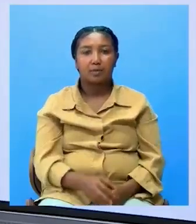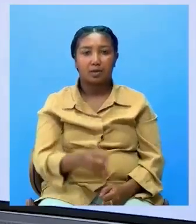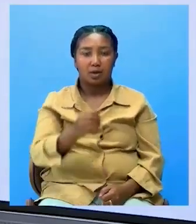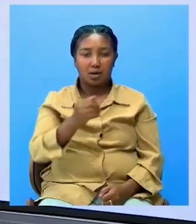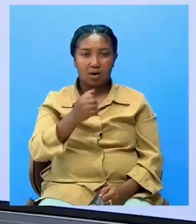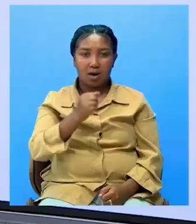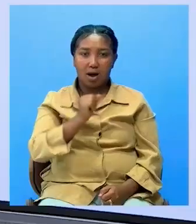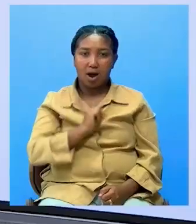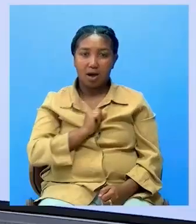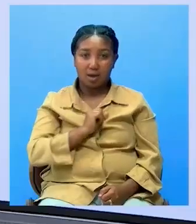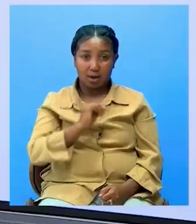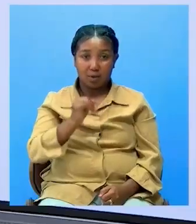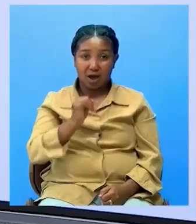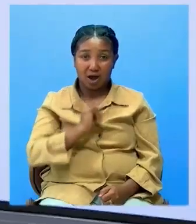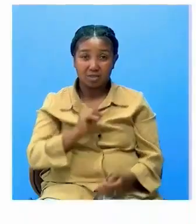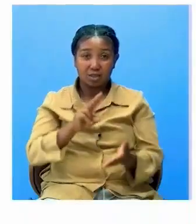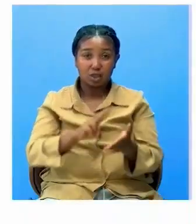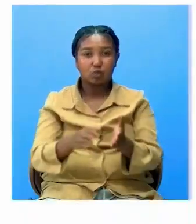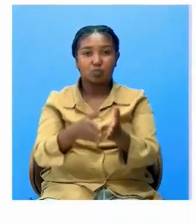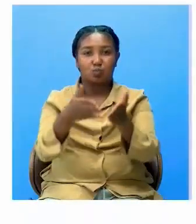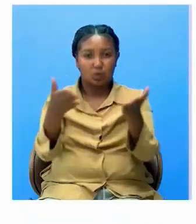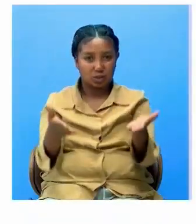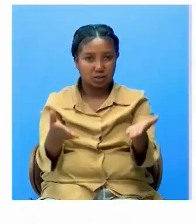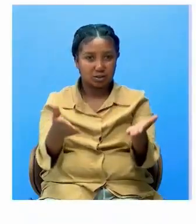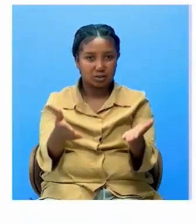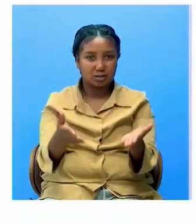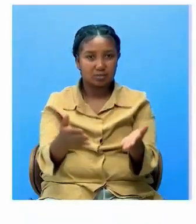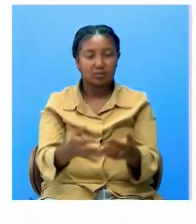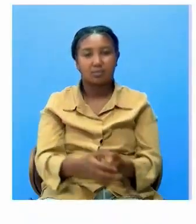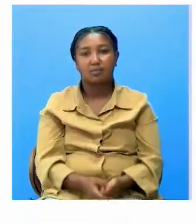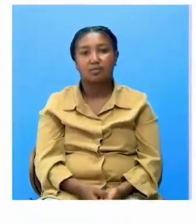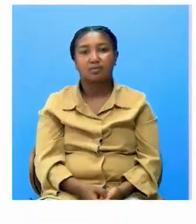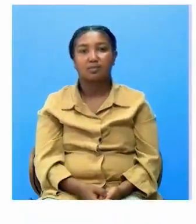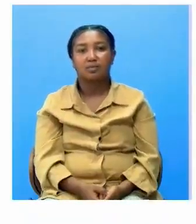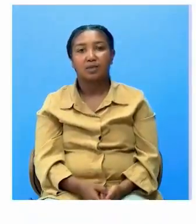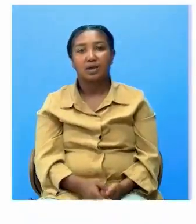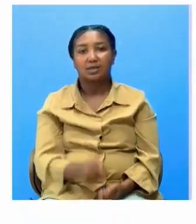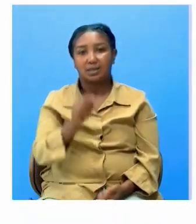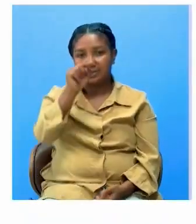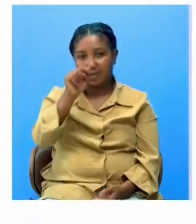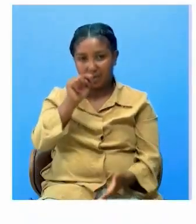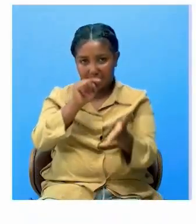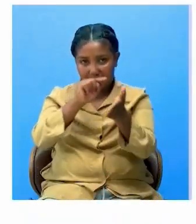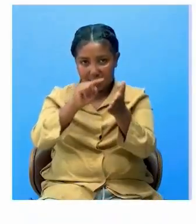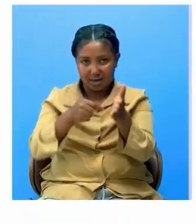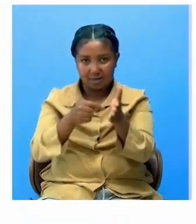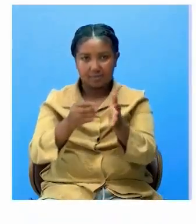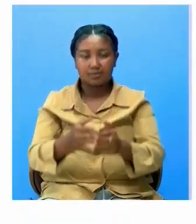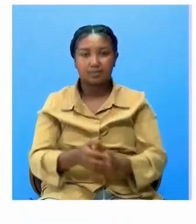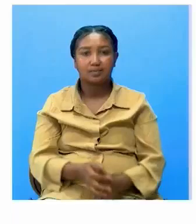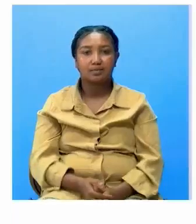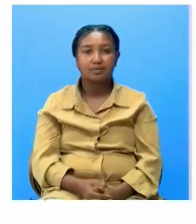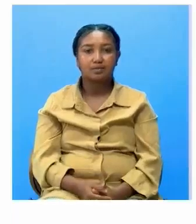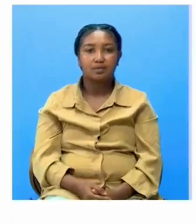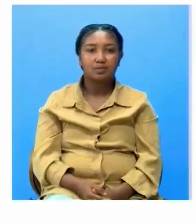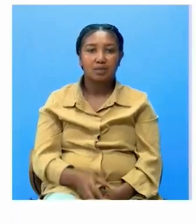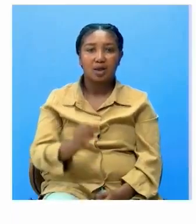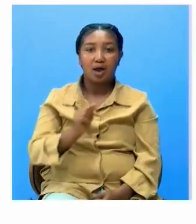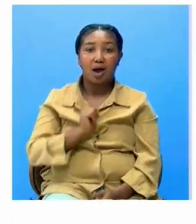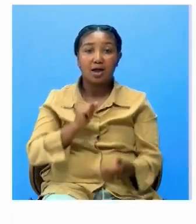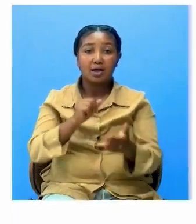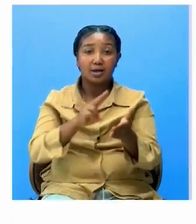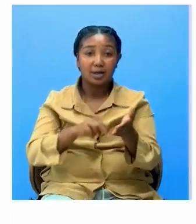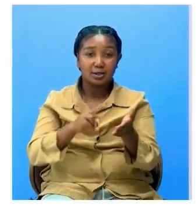I read books. Then we have to use semicolon here, just like this one. I